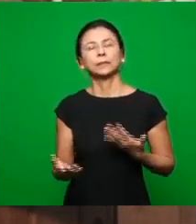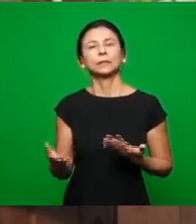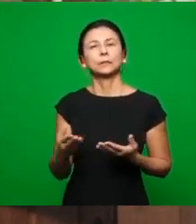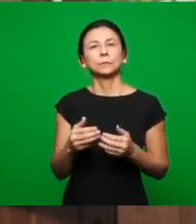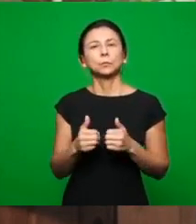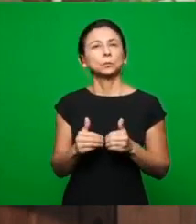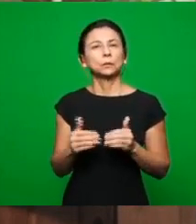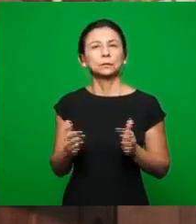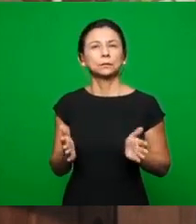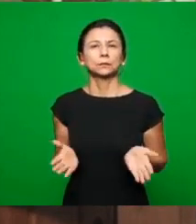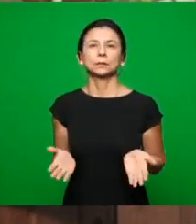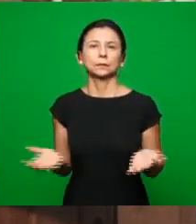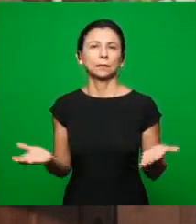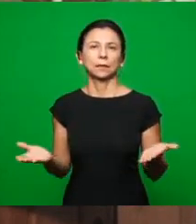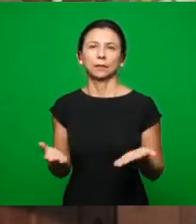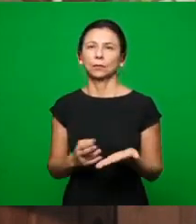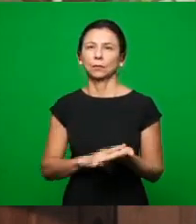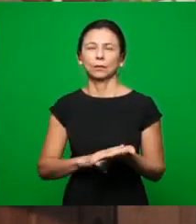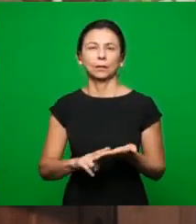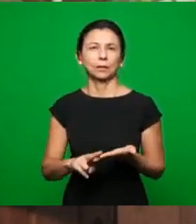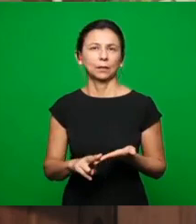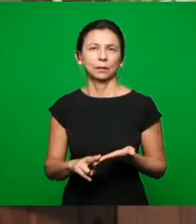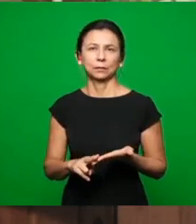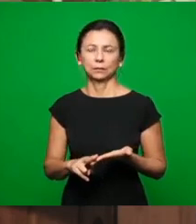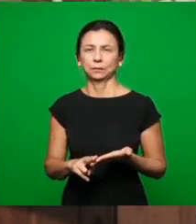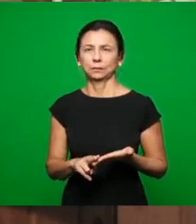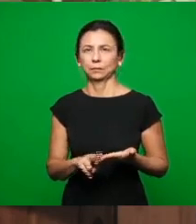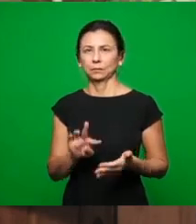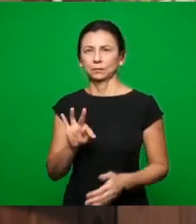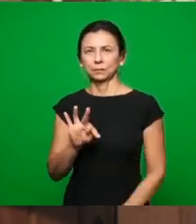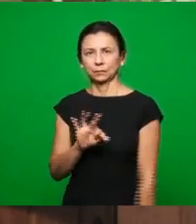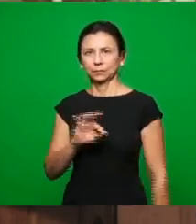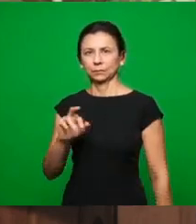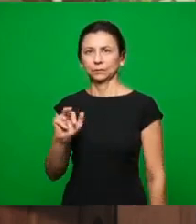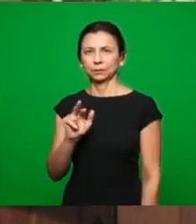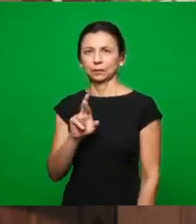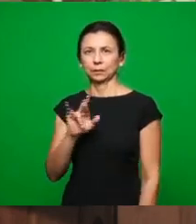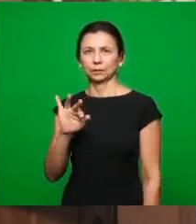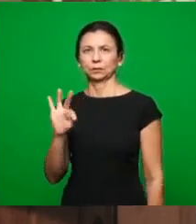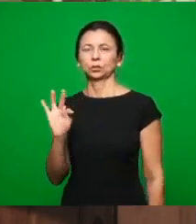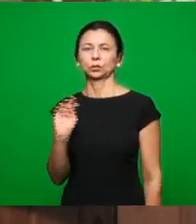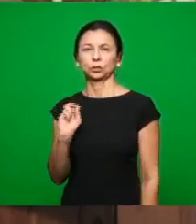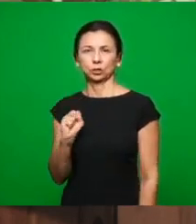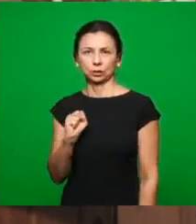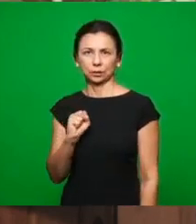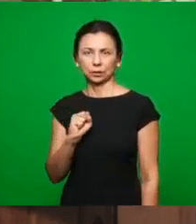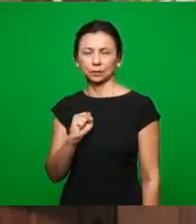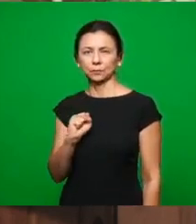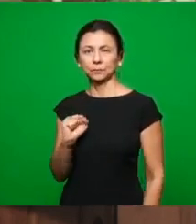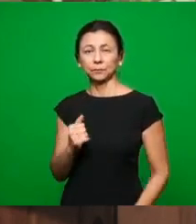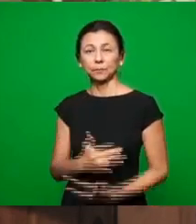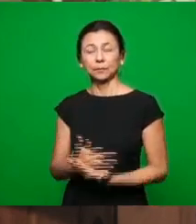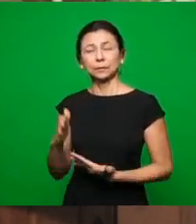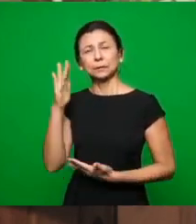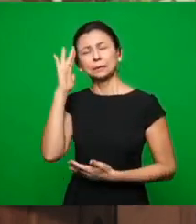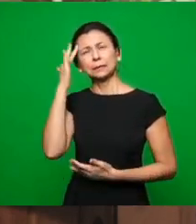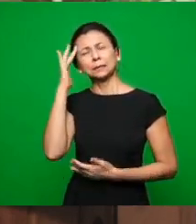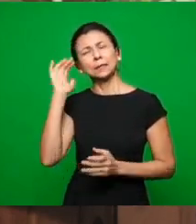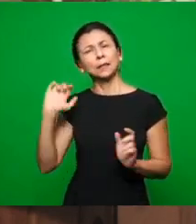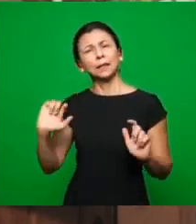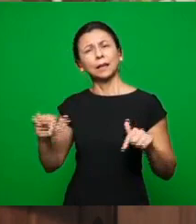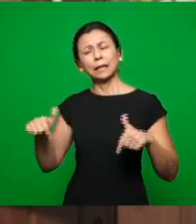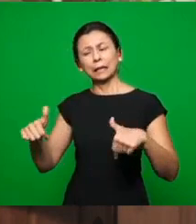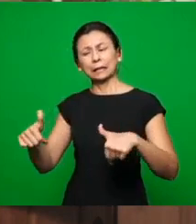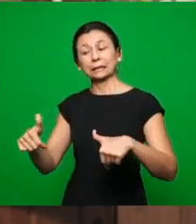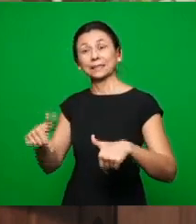we're going to make an introduction to the letter of Thyatira, and we're going to begin to understand